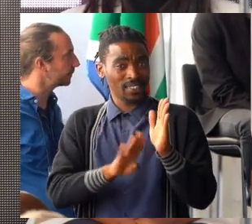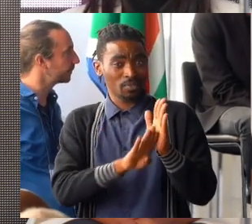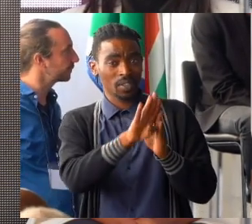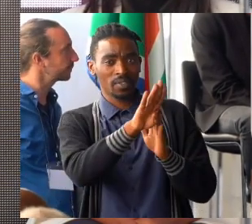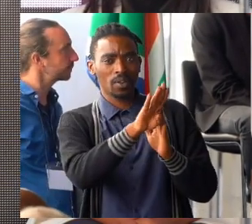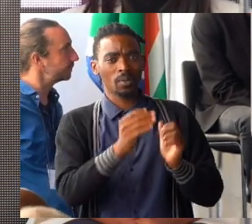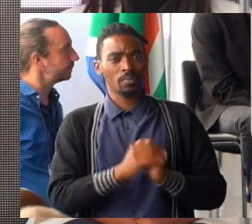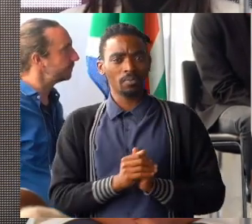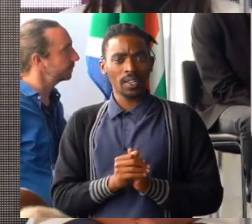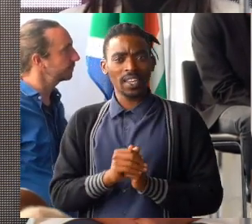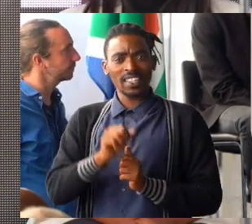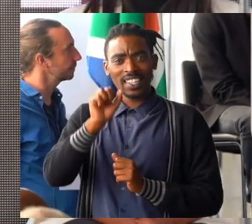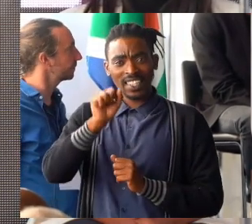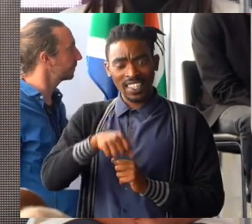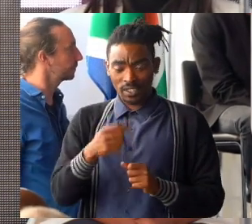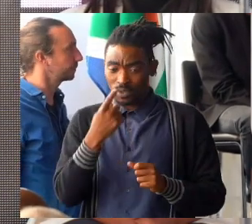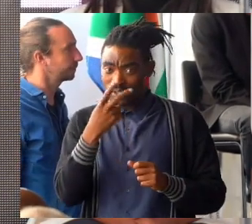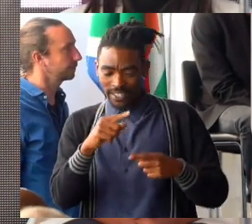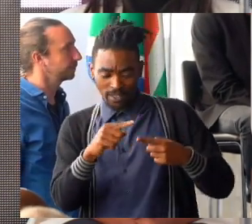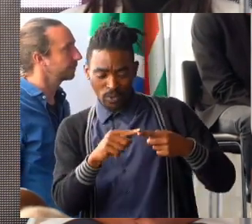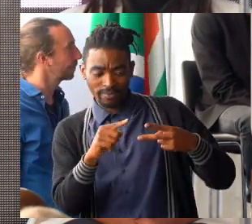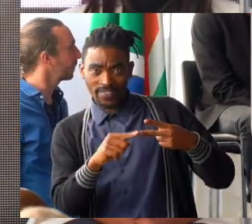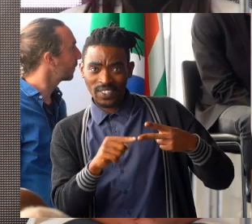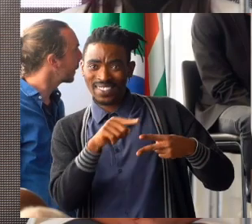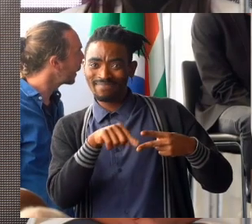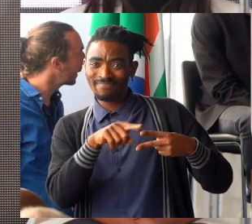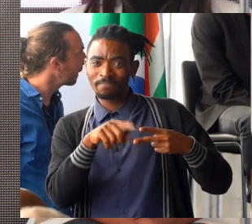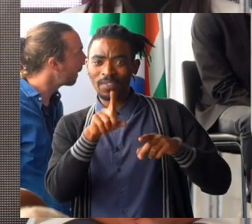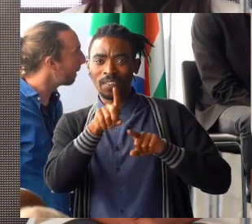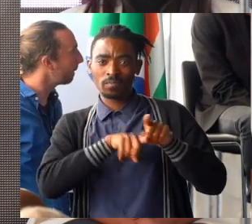probably as a result of the two being linked.